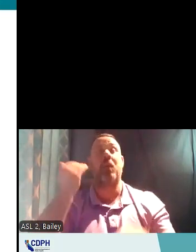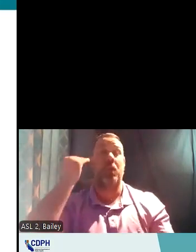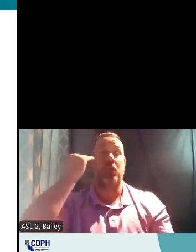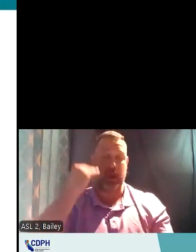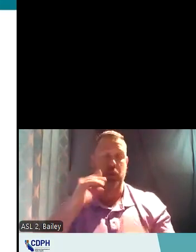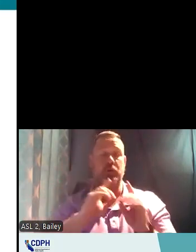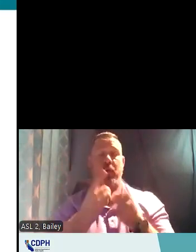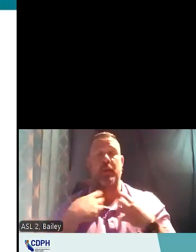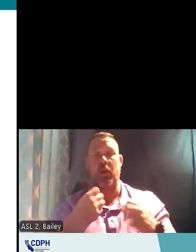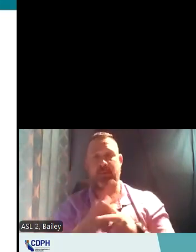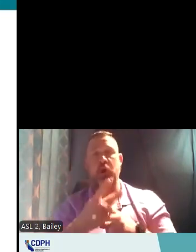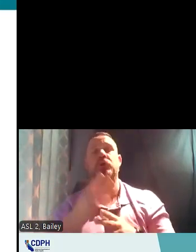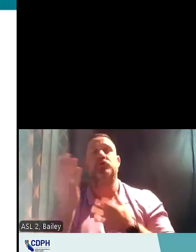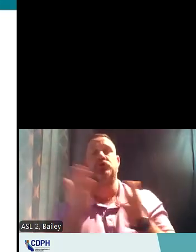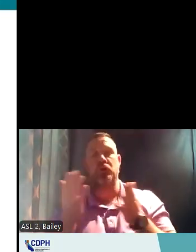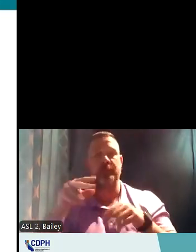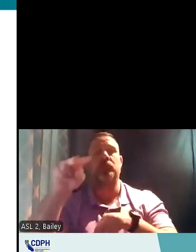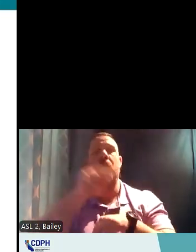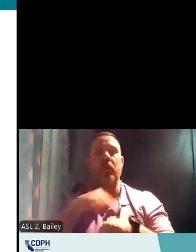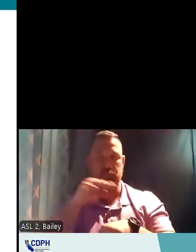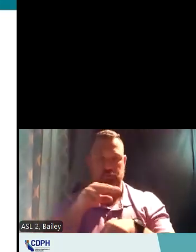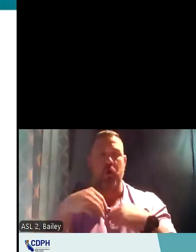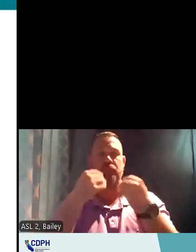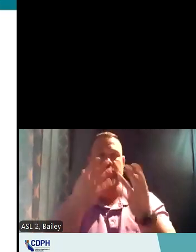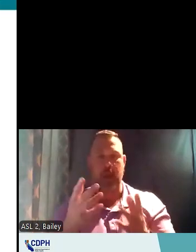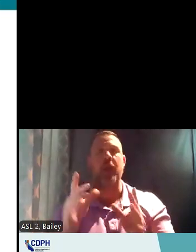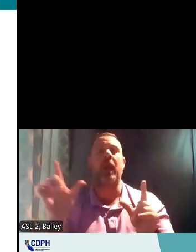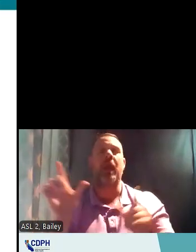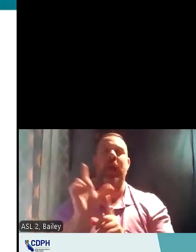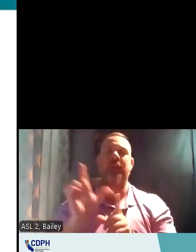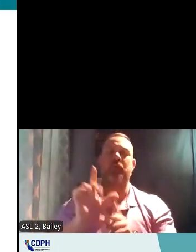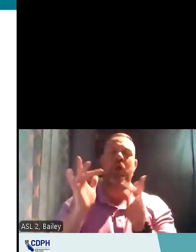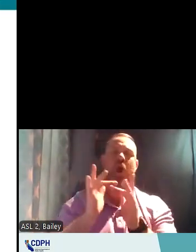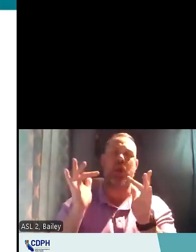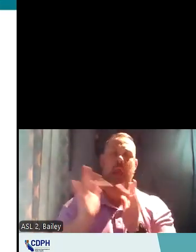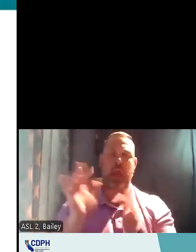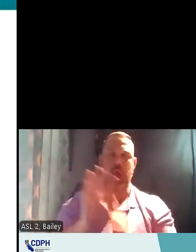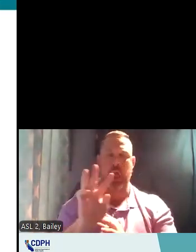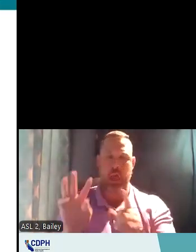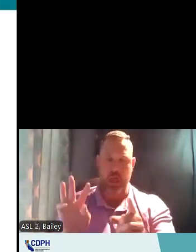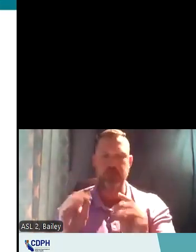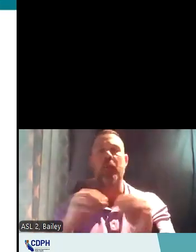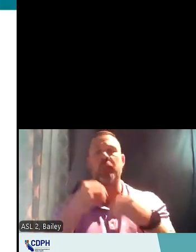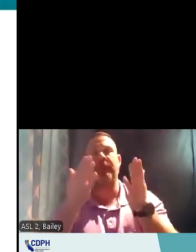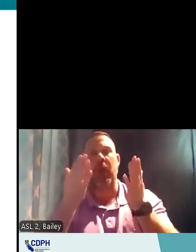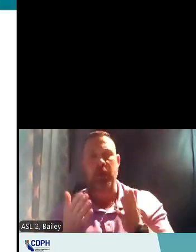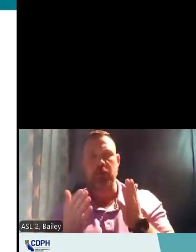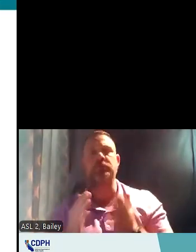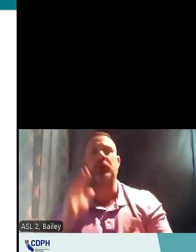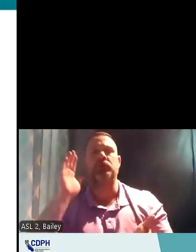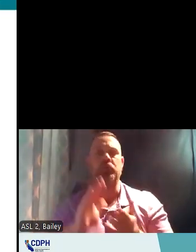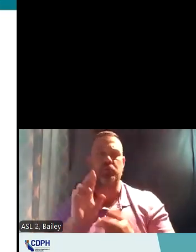Healthcare Services oversaw, and providing an online library of resources for providers, and reducing racial